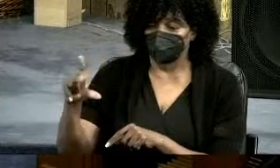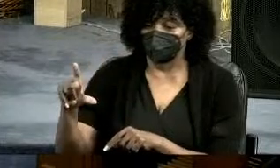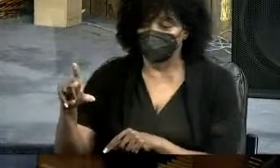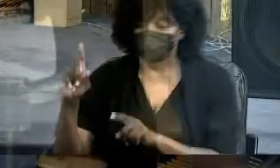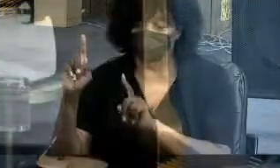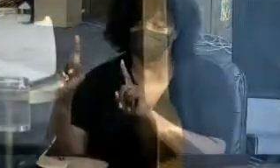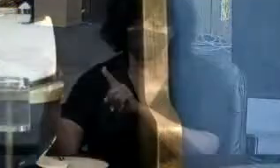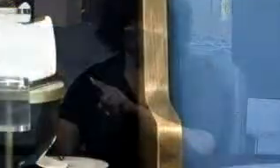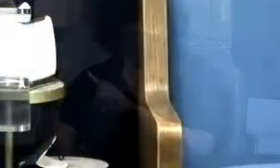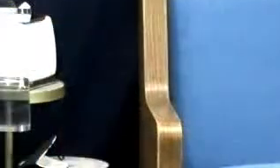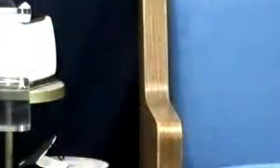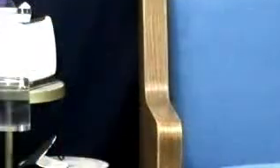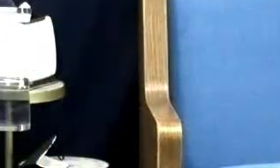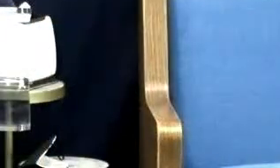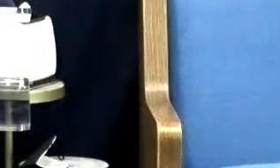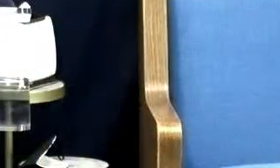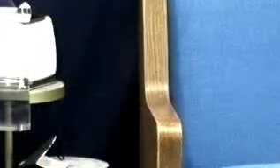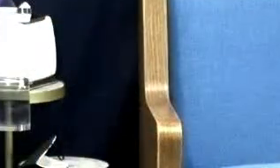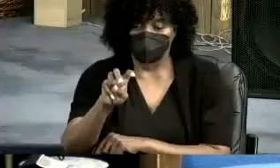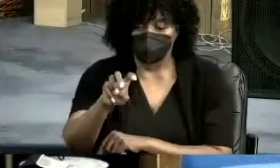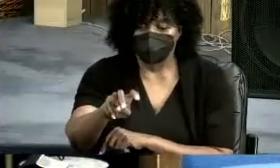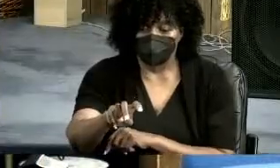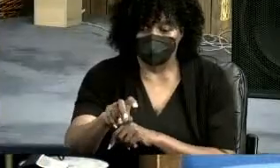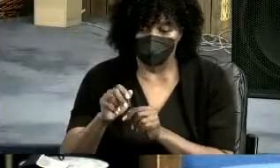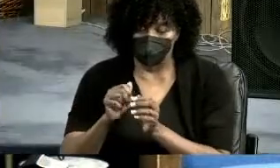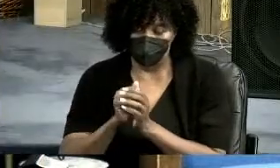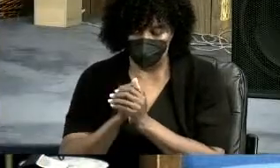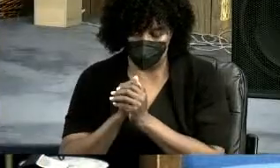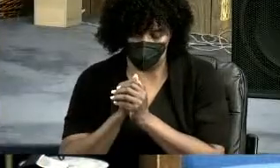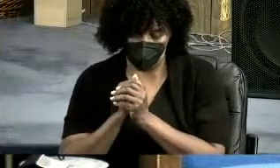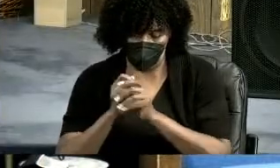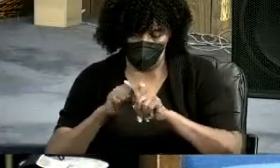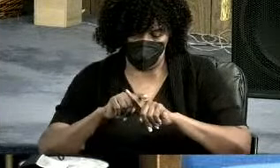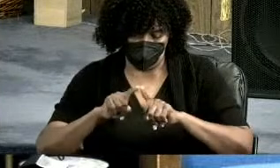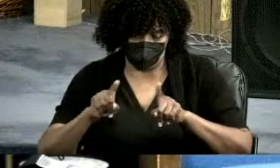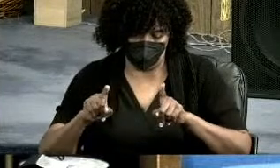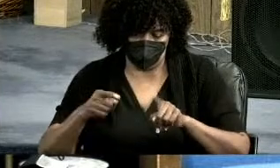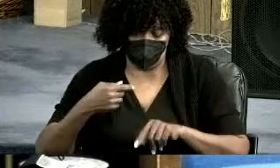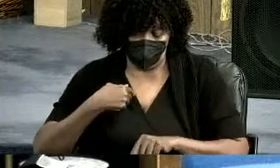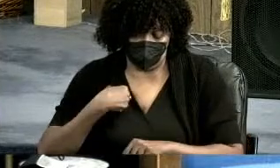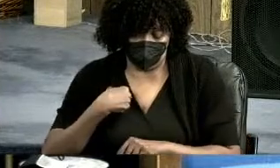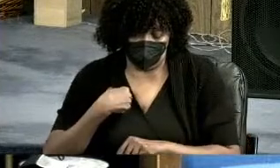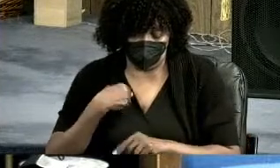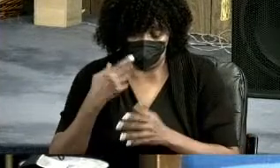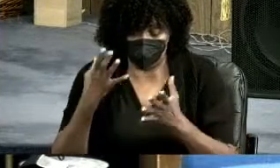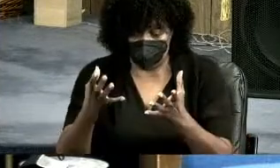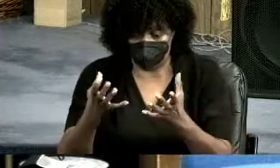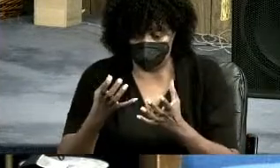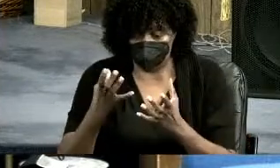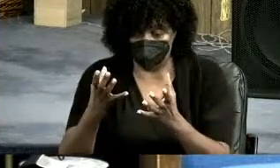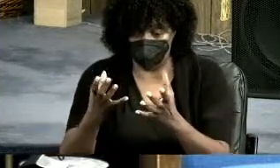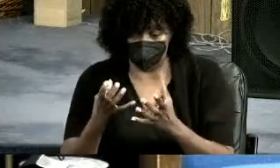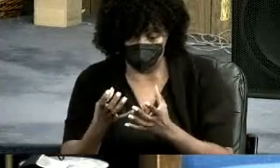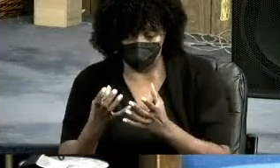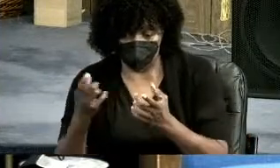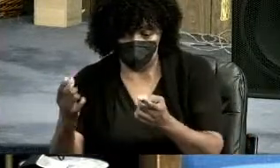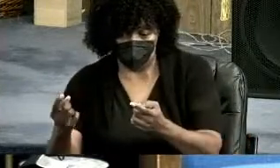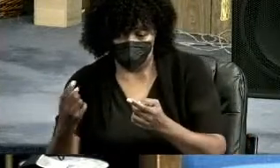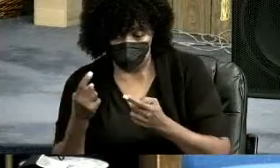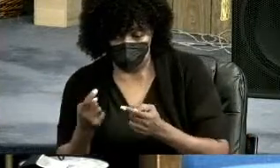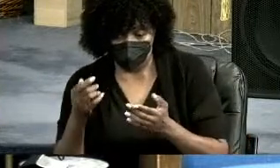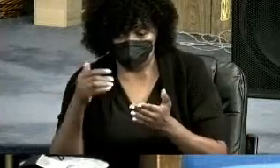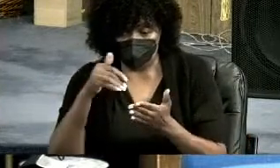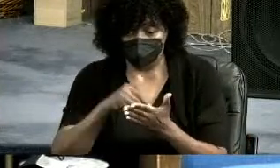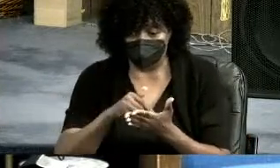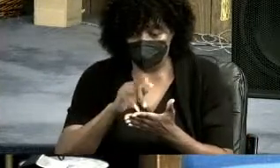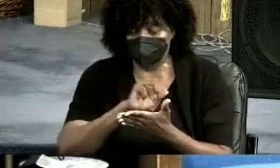Hans yesterday. He's on call, but I was looking forward to his first time at the table with us, so it's going to